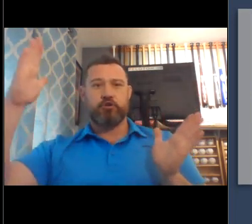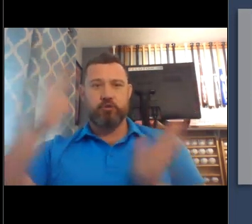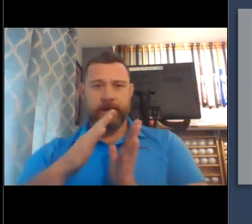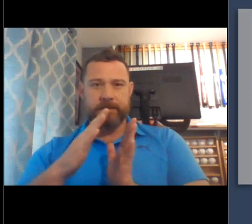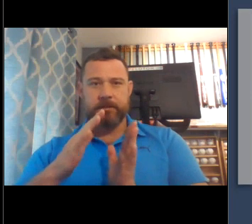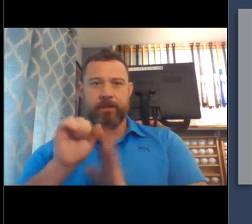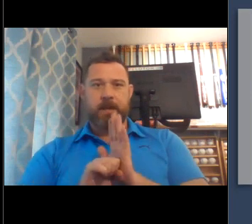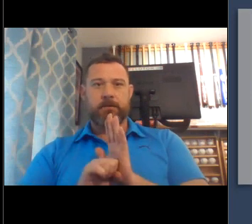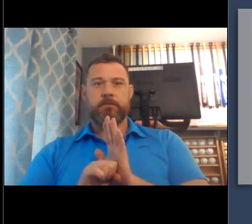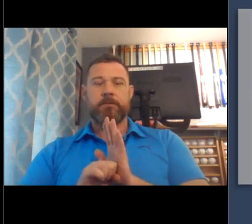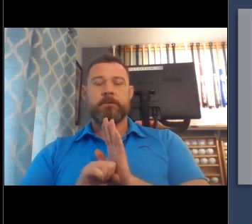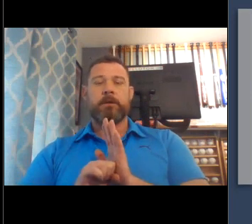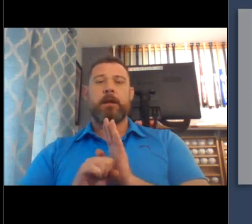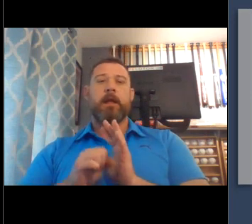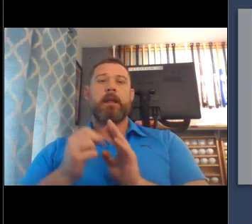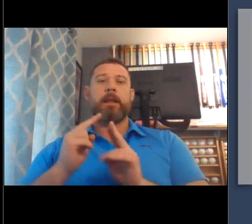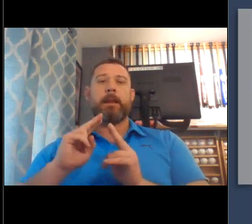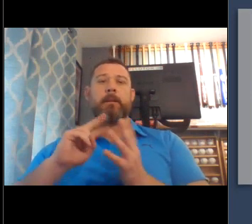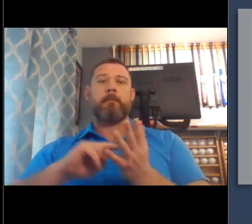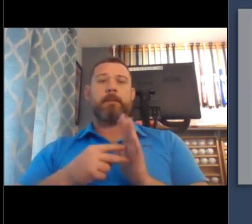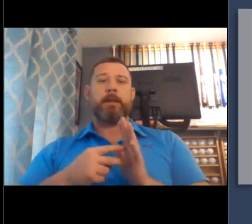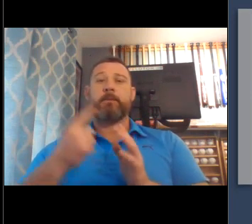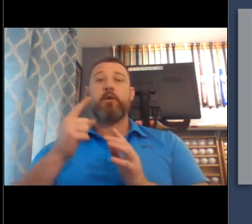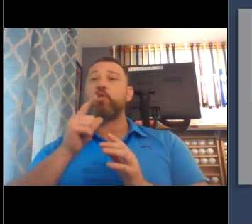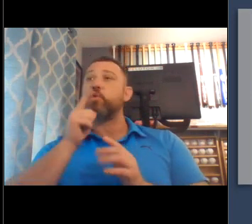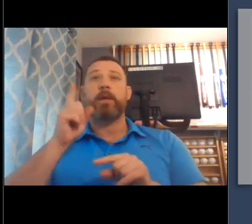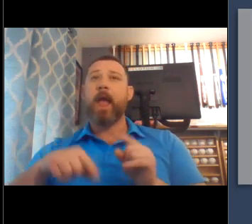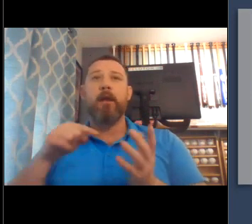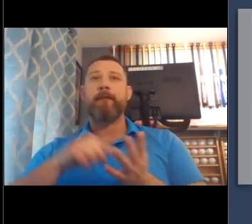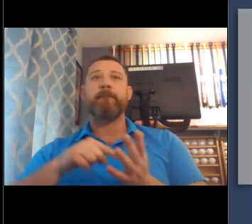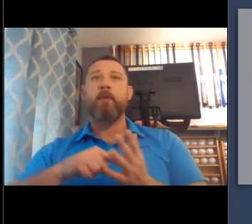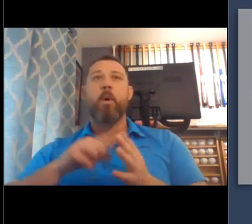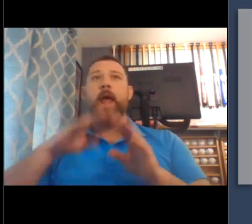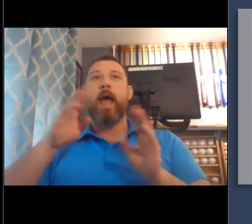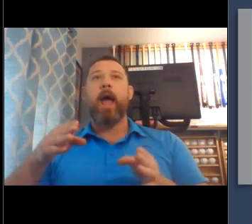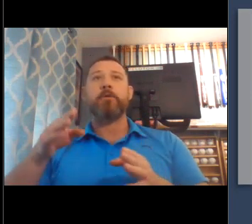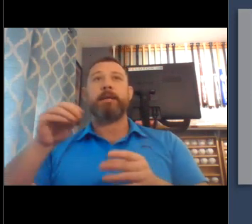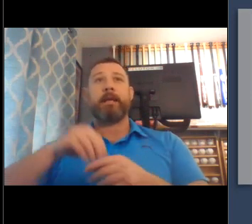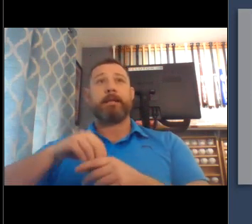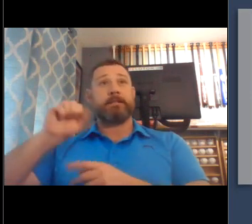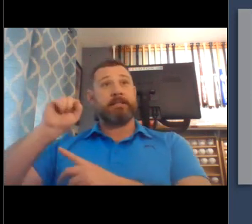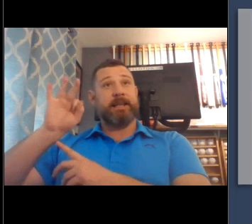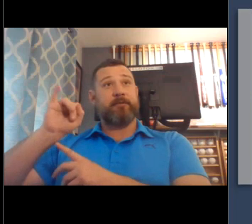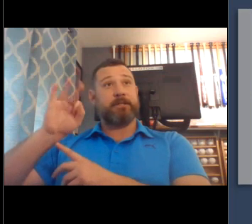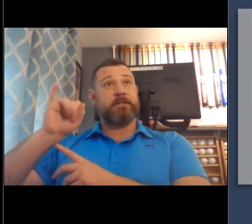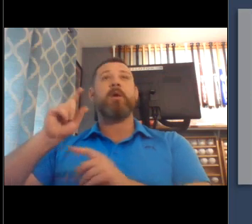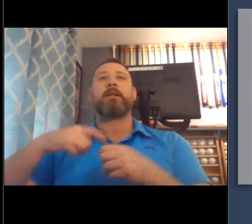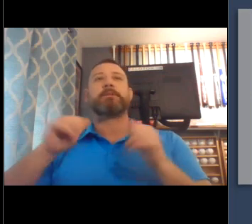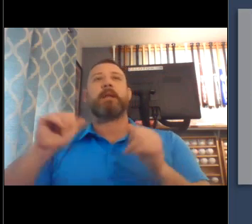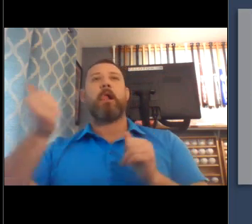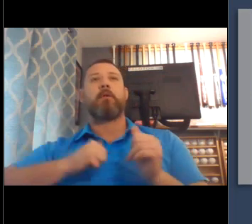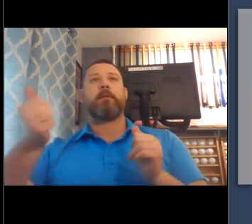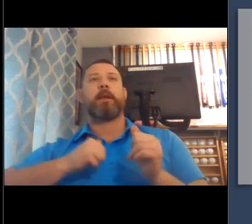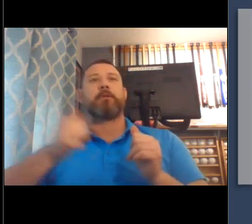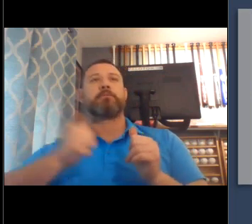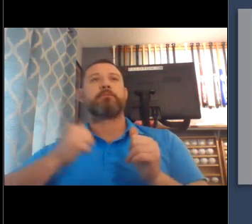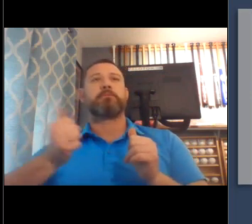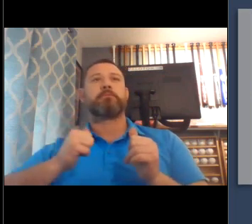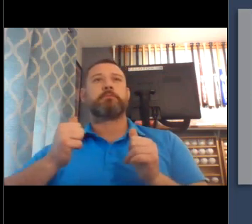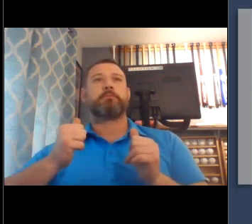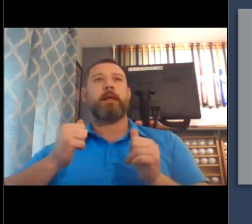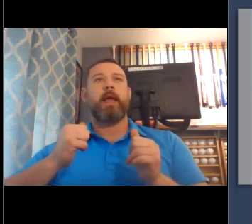that somebody who can't maybe afford housing in the Bay Area can afford housing and still get to work in a reasonable way and path, and do it